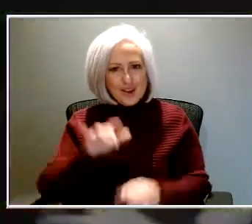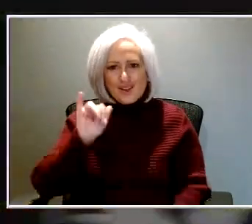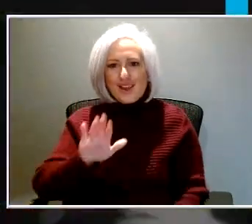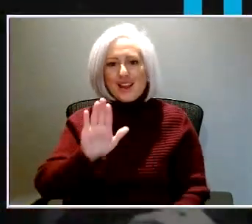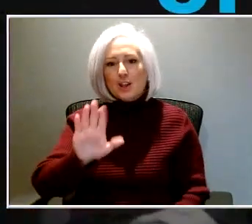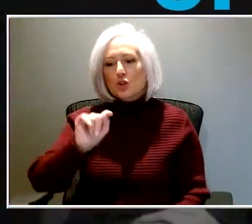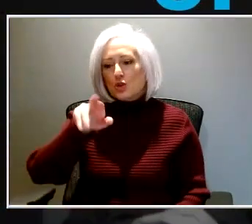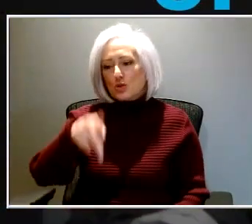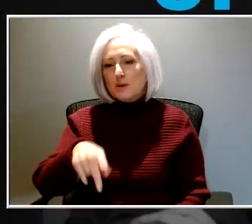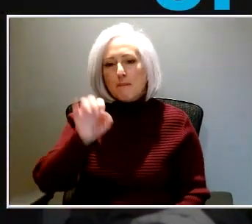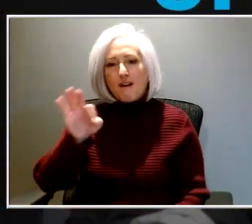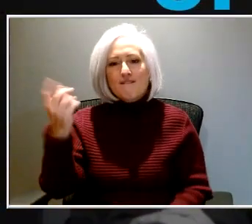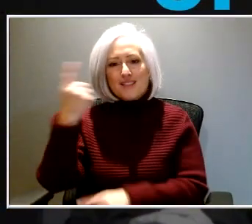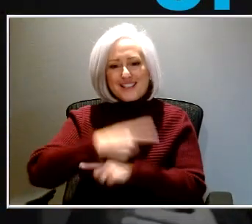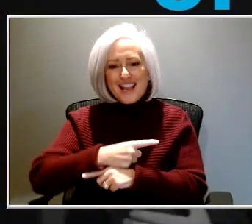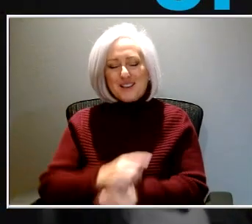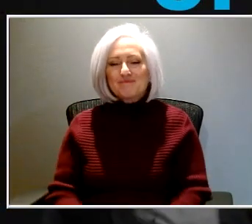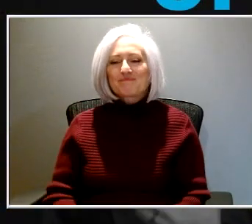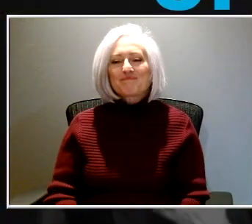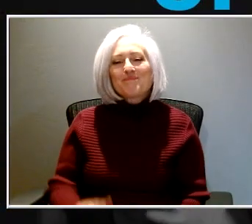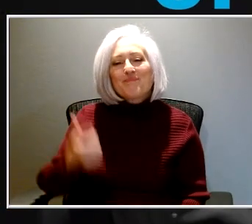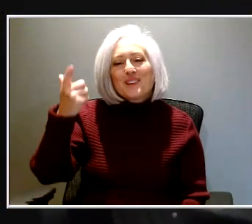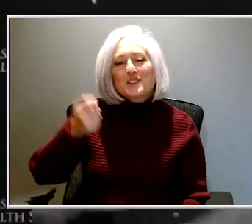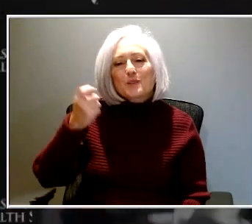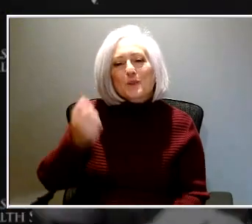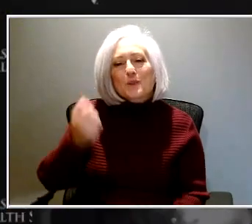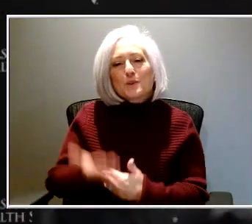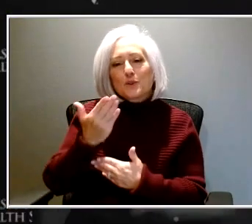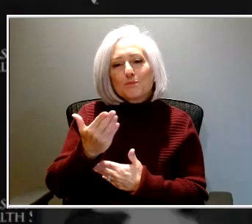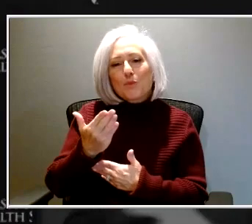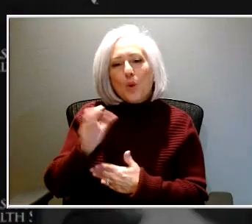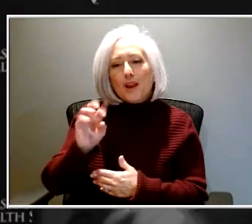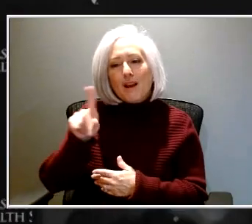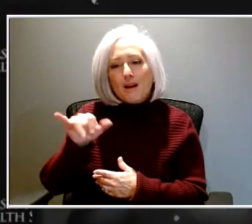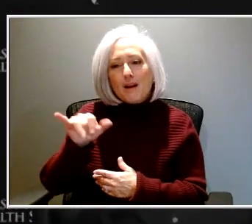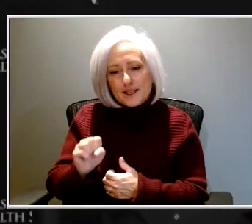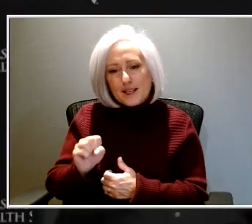day. Subscribe to our morning medical update and open